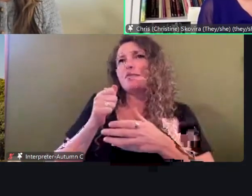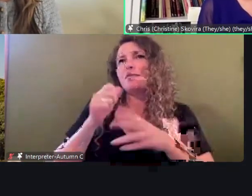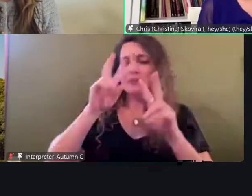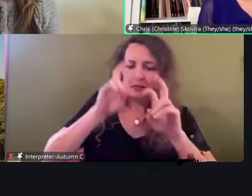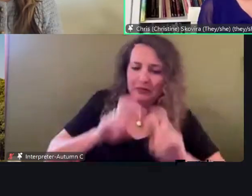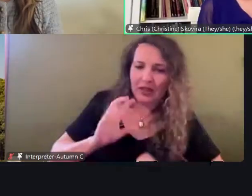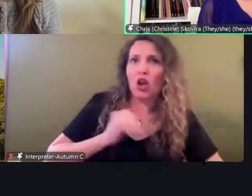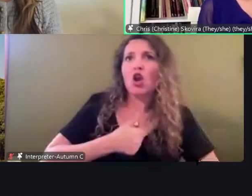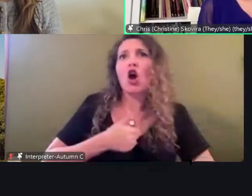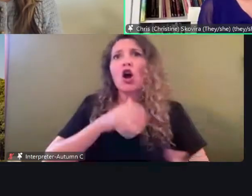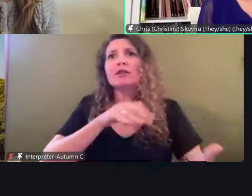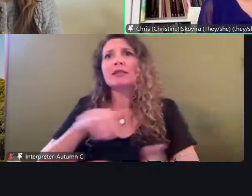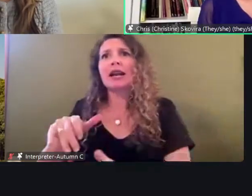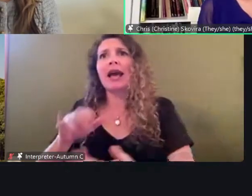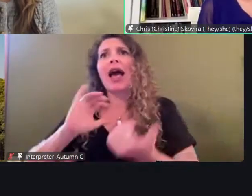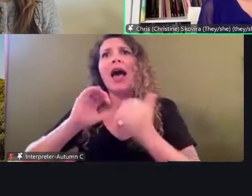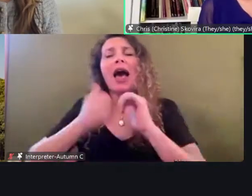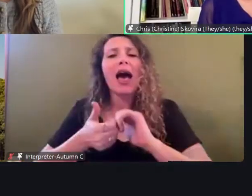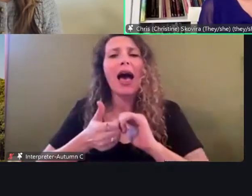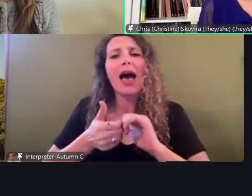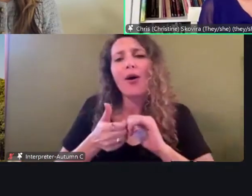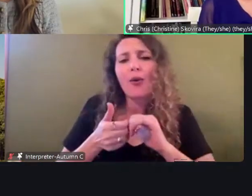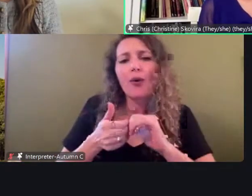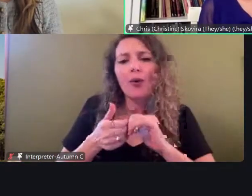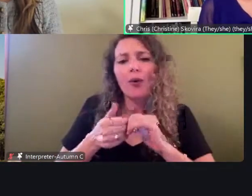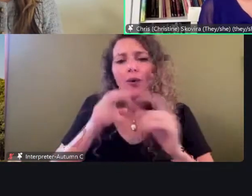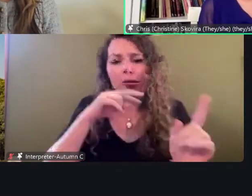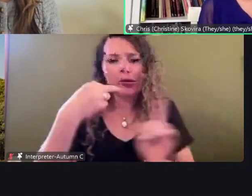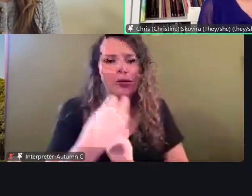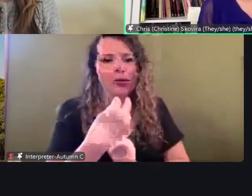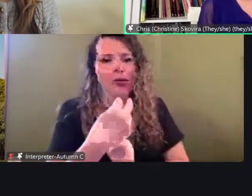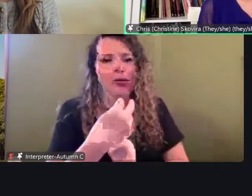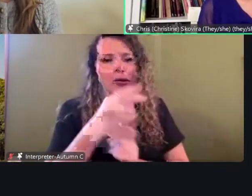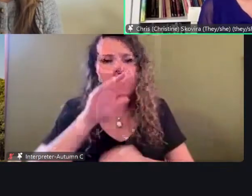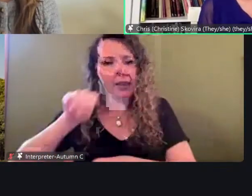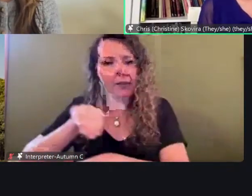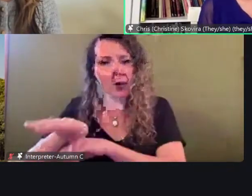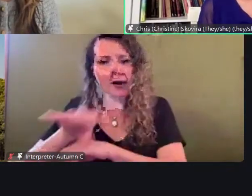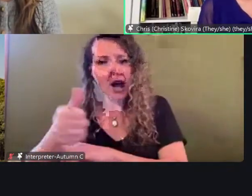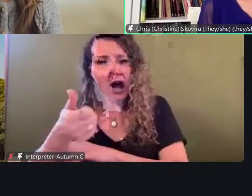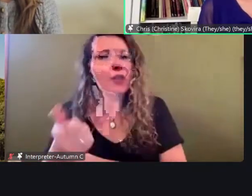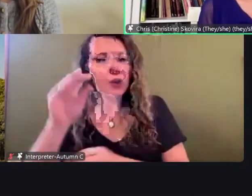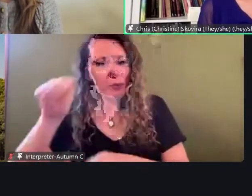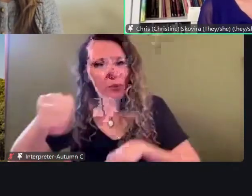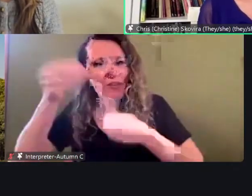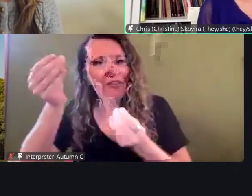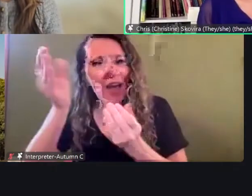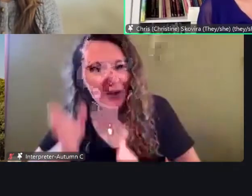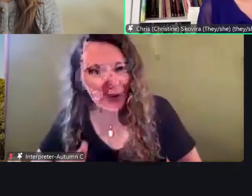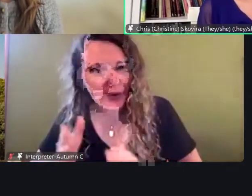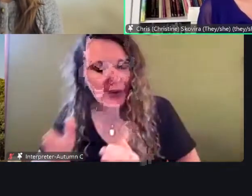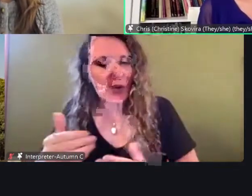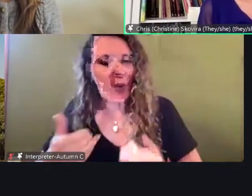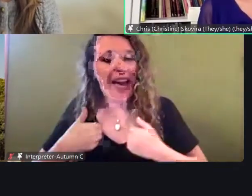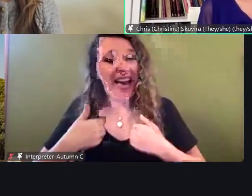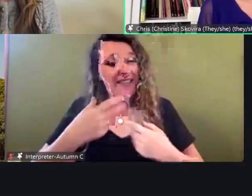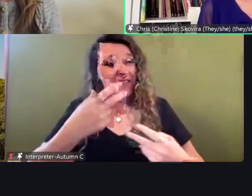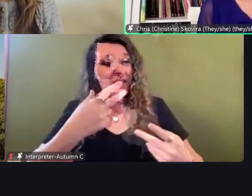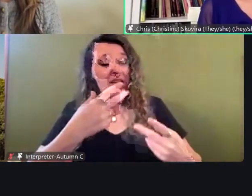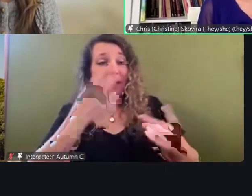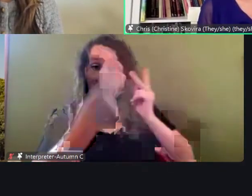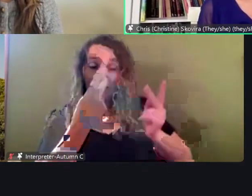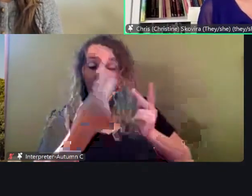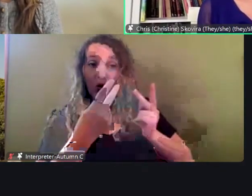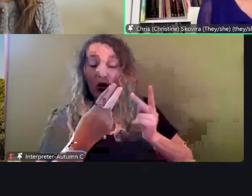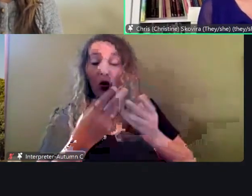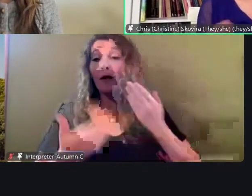is how those perceptions influence other providers who have either a visible or an invisible